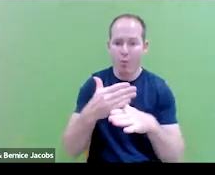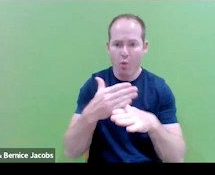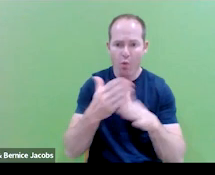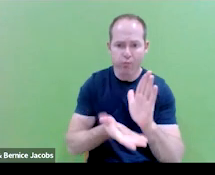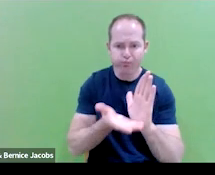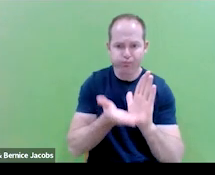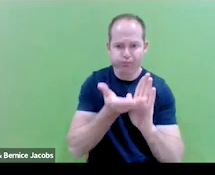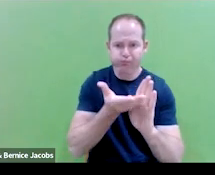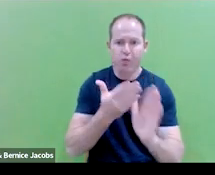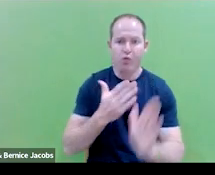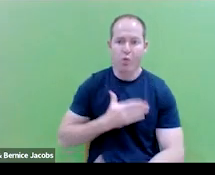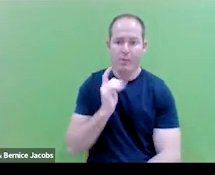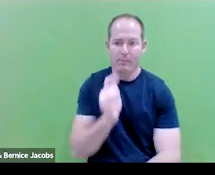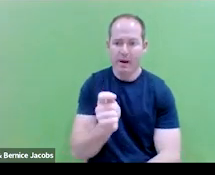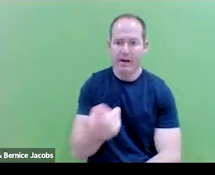Yeah.